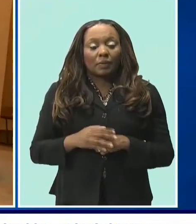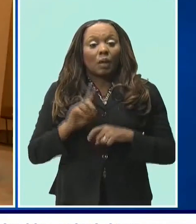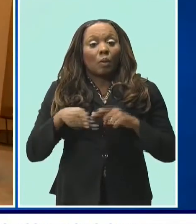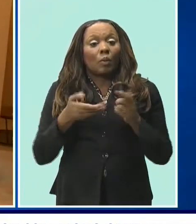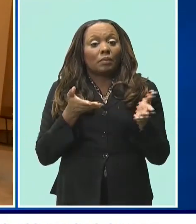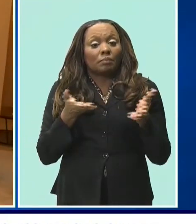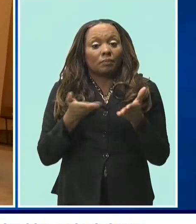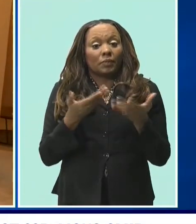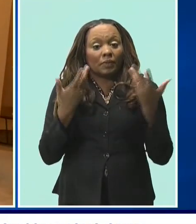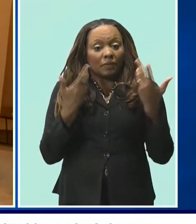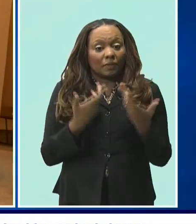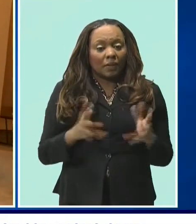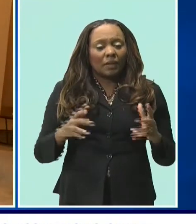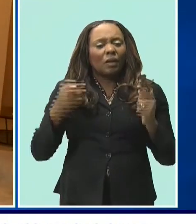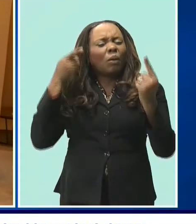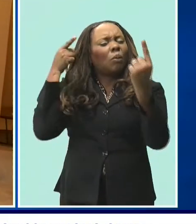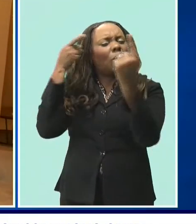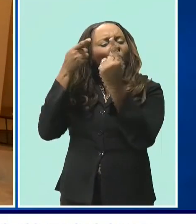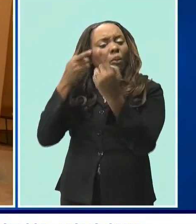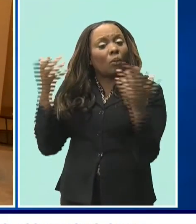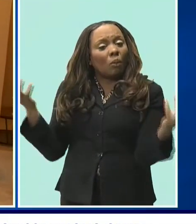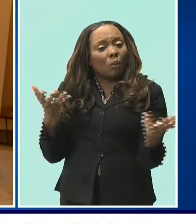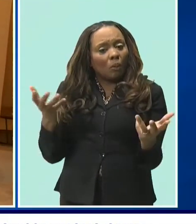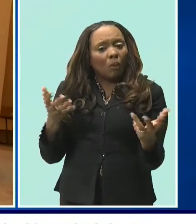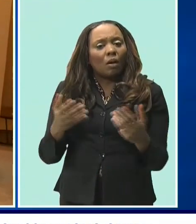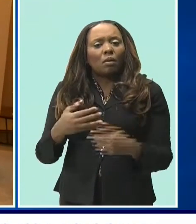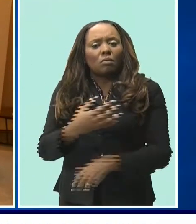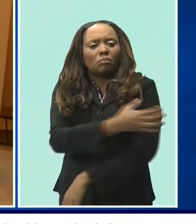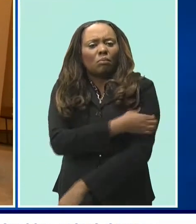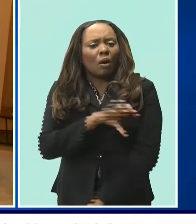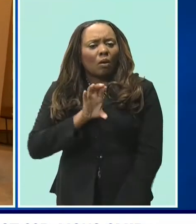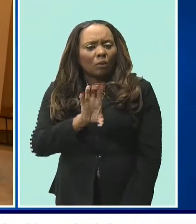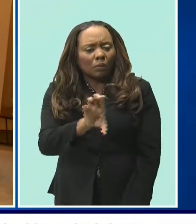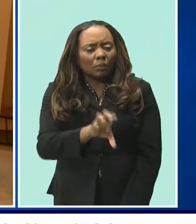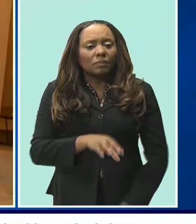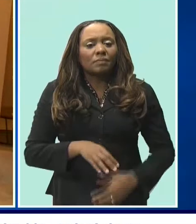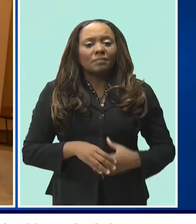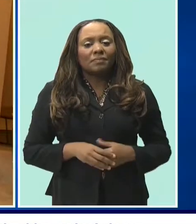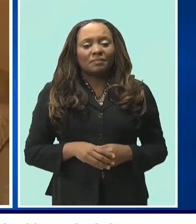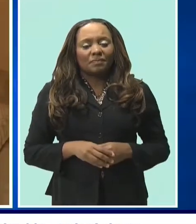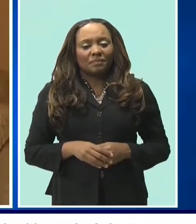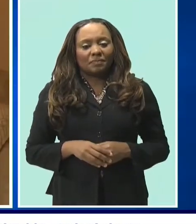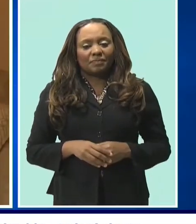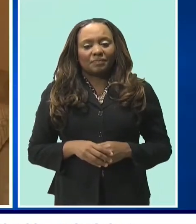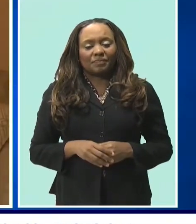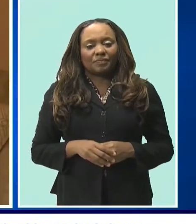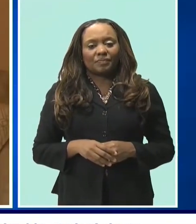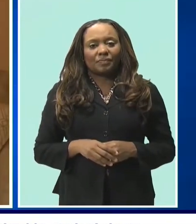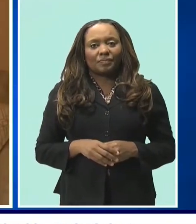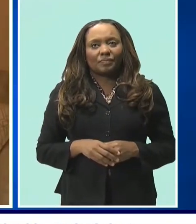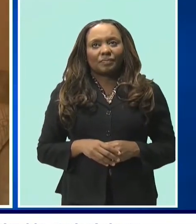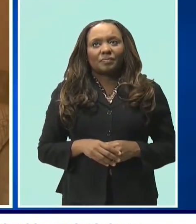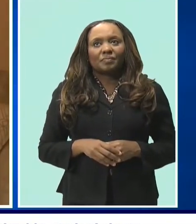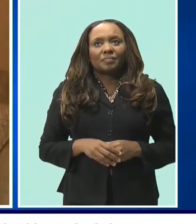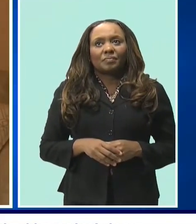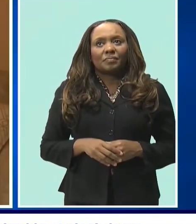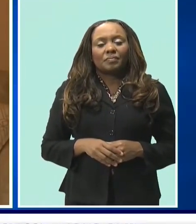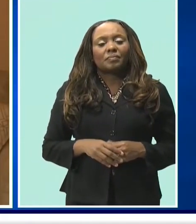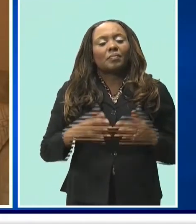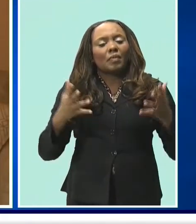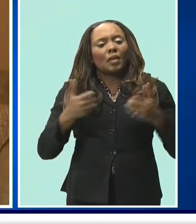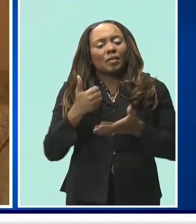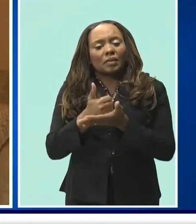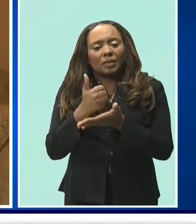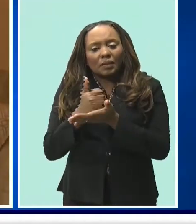Ms. Graham said her goal for her Lionistic year is empowerment. For the year to help propel the entire